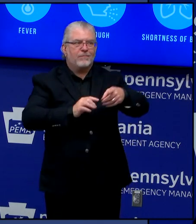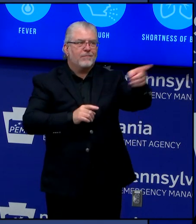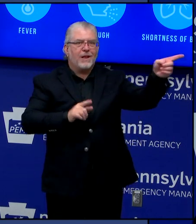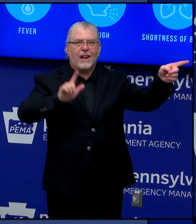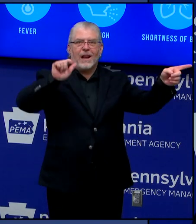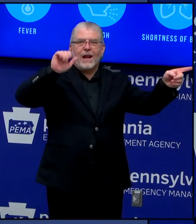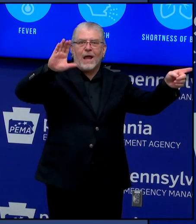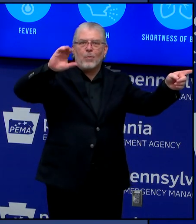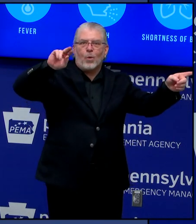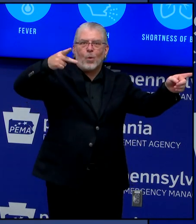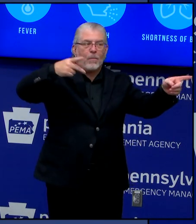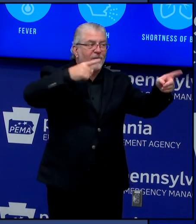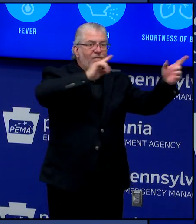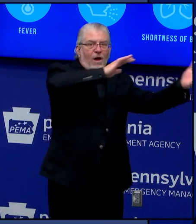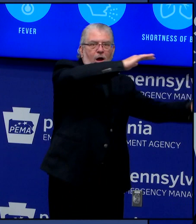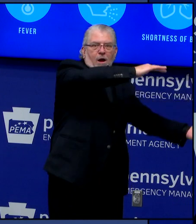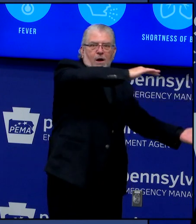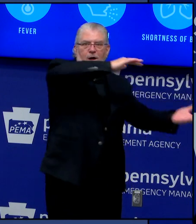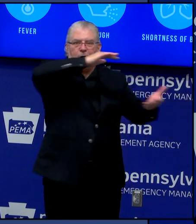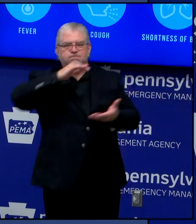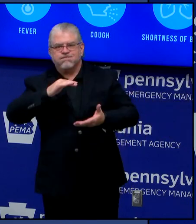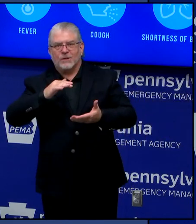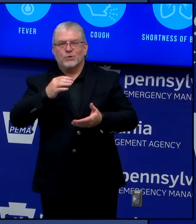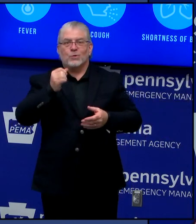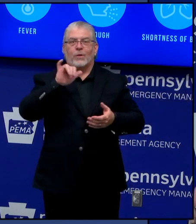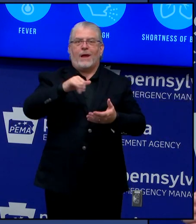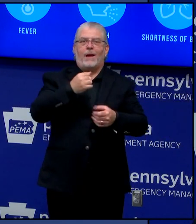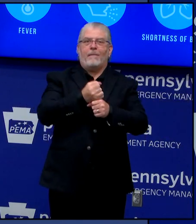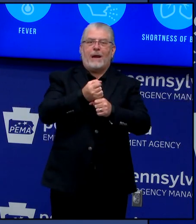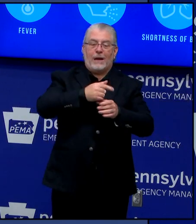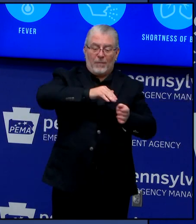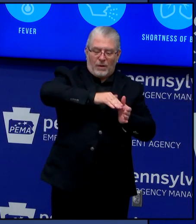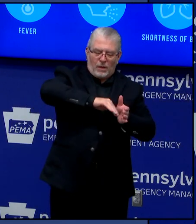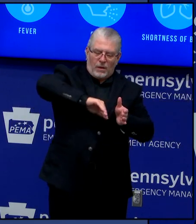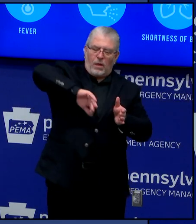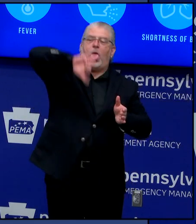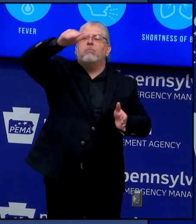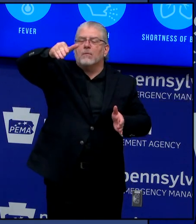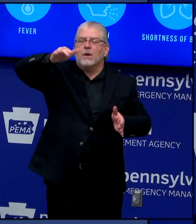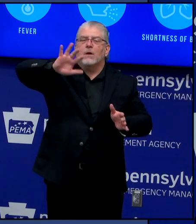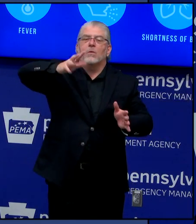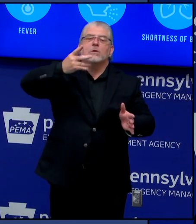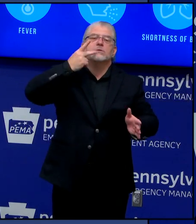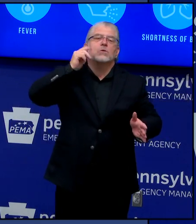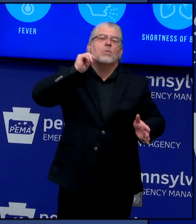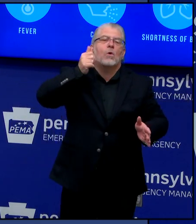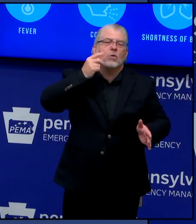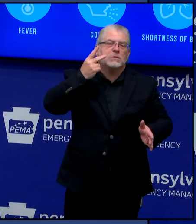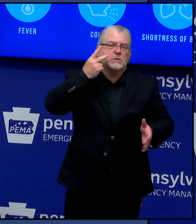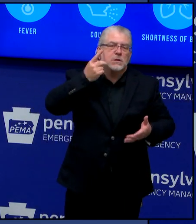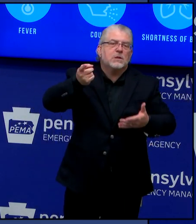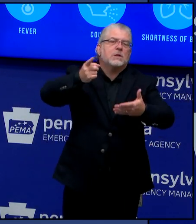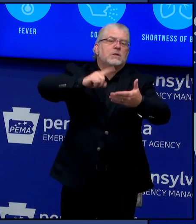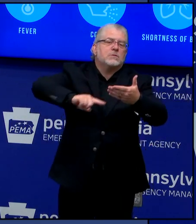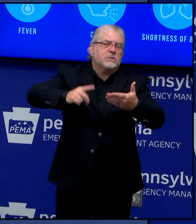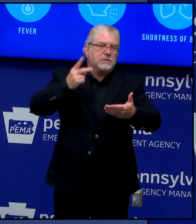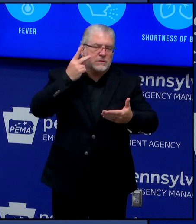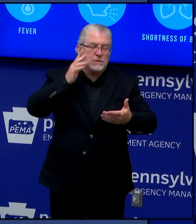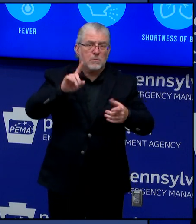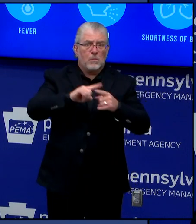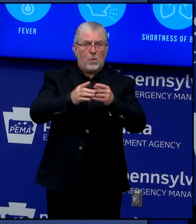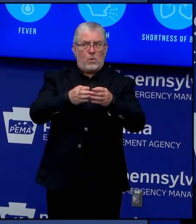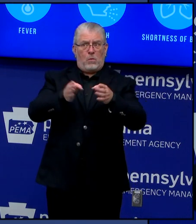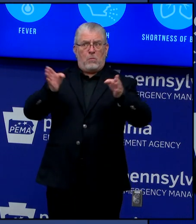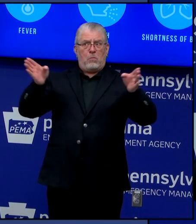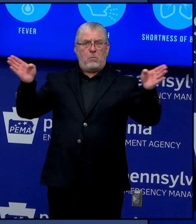numbers are tomorrow and then over the weekend and into next week to follow trends. Overall, the number of new cases